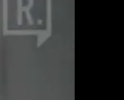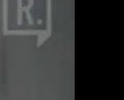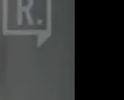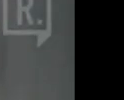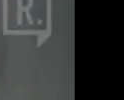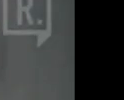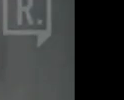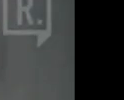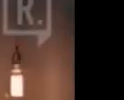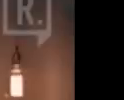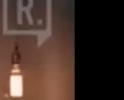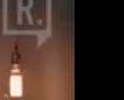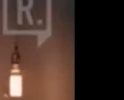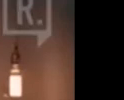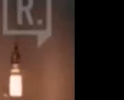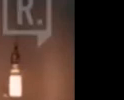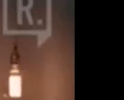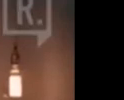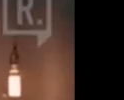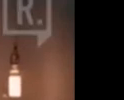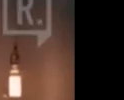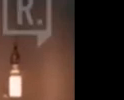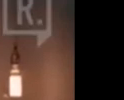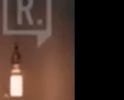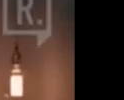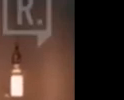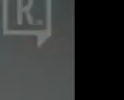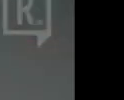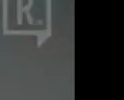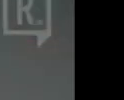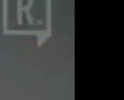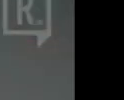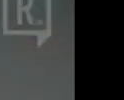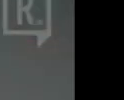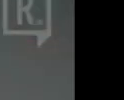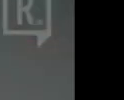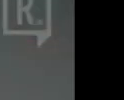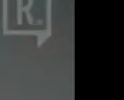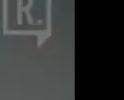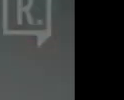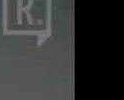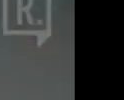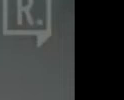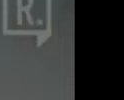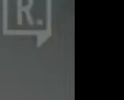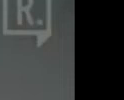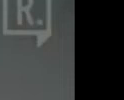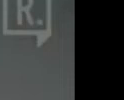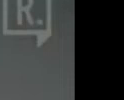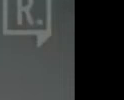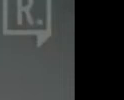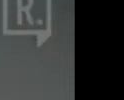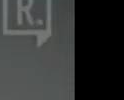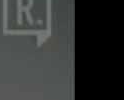over 10,000 products. We are not going to be sending 10,000 things back to 10,000. You're going to have tens of millions of